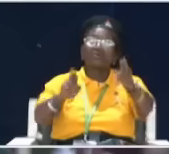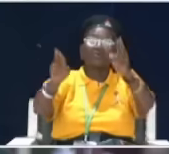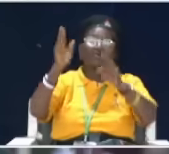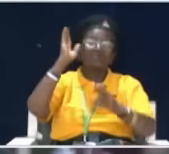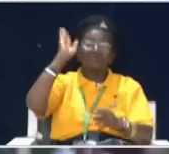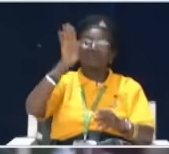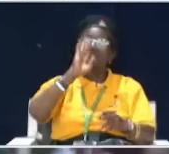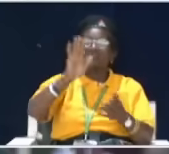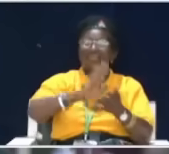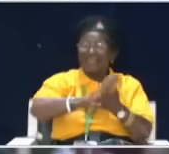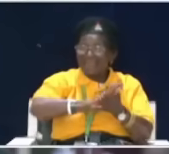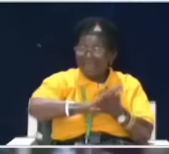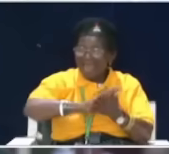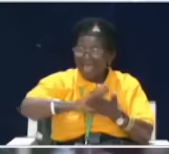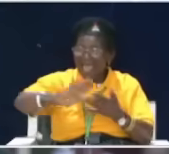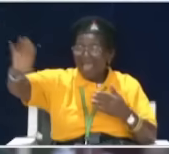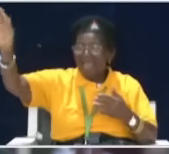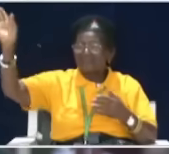la fun ni.